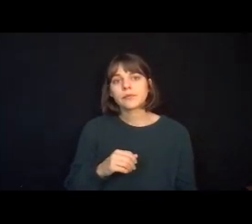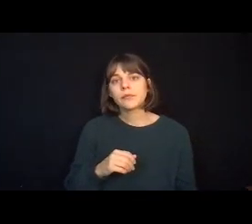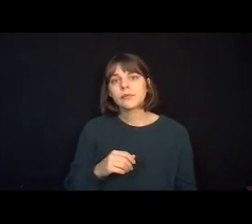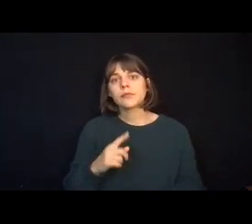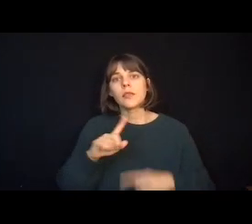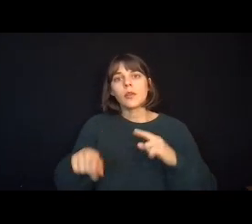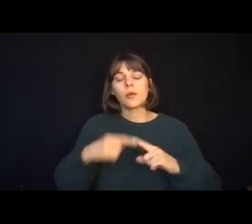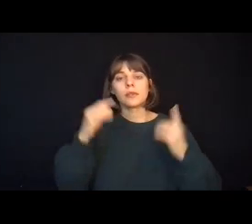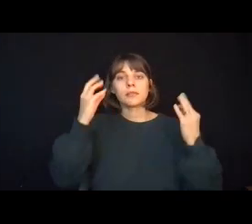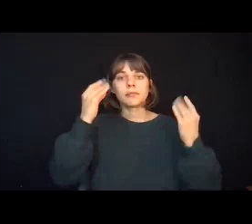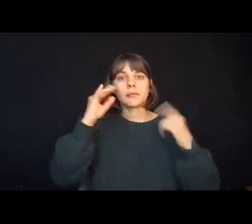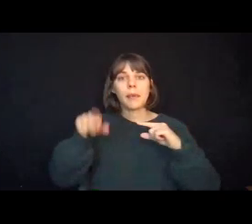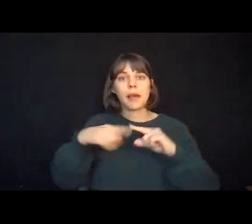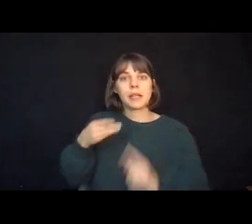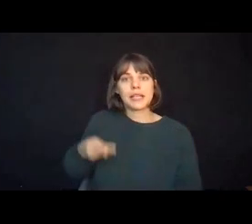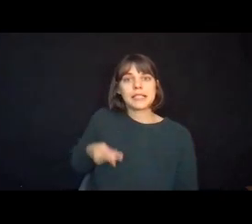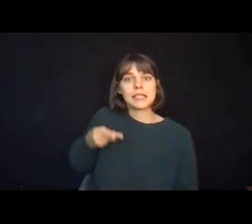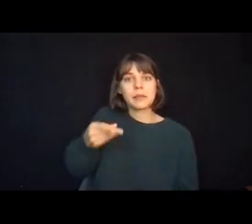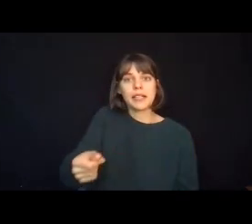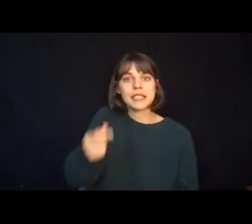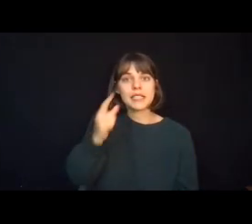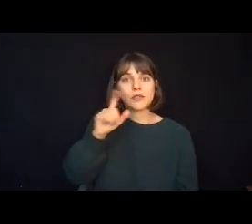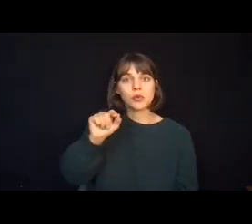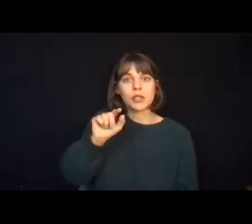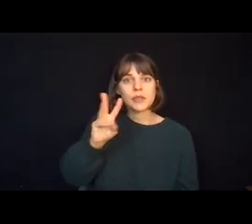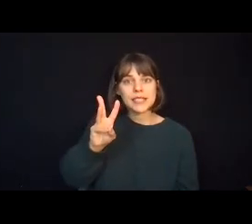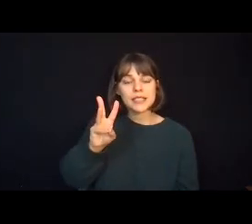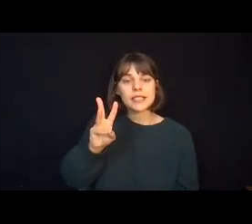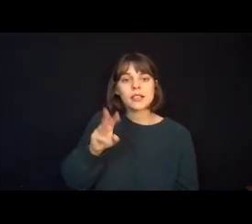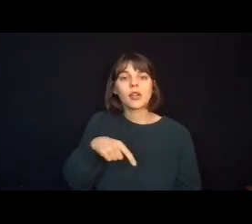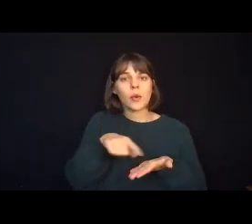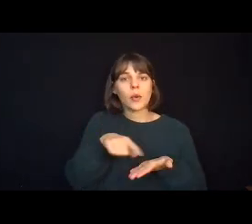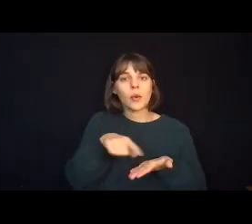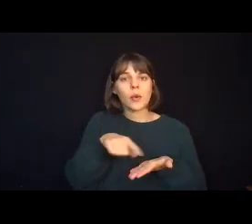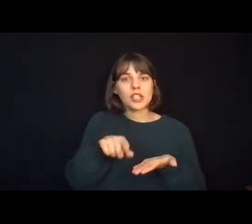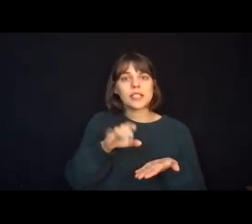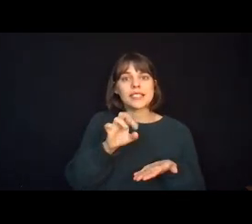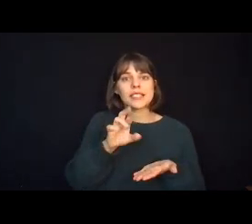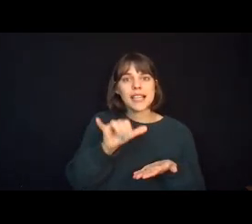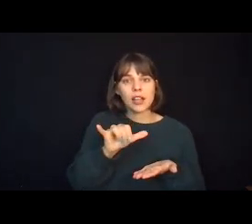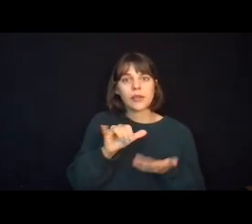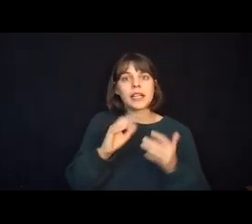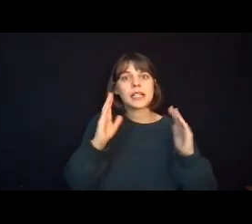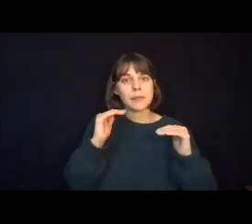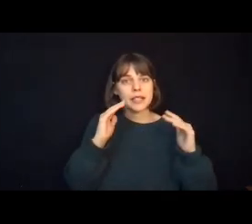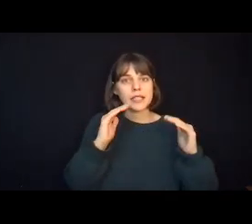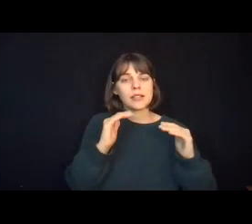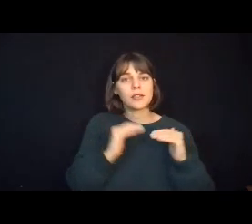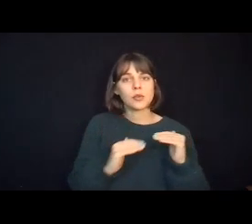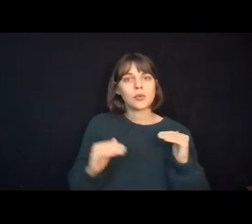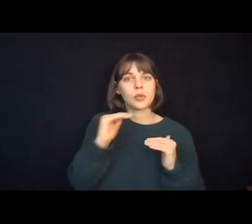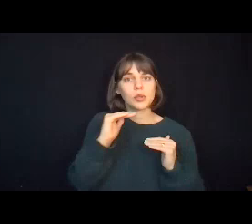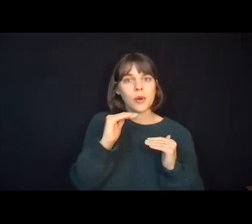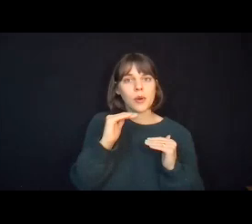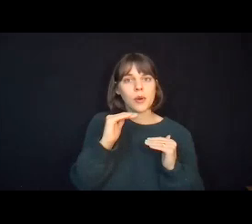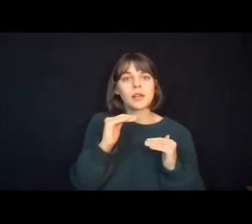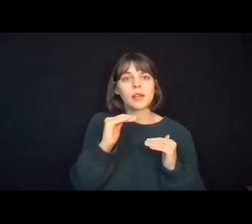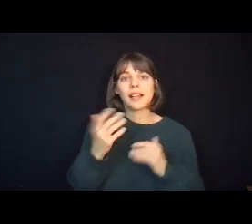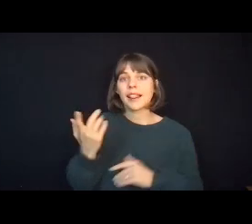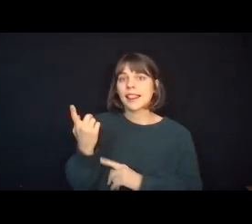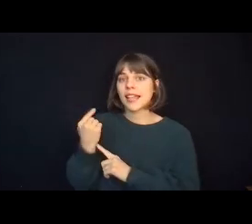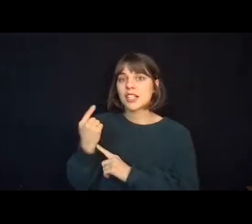When we consider our expenses for 2026, wages and salaries are projected to go up. And last year, we